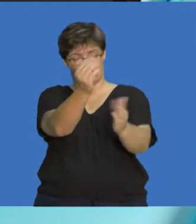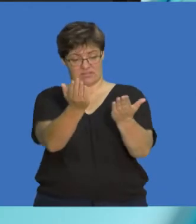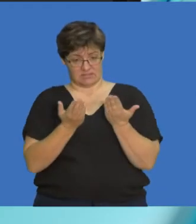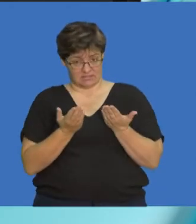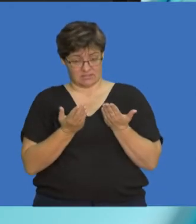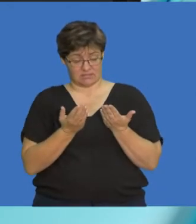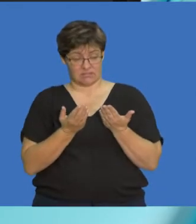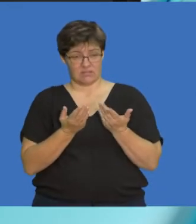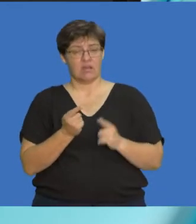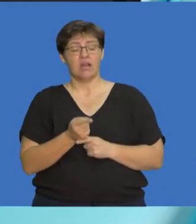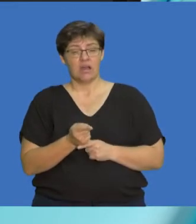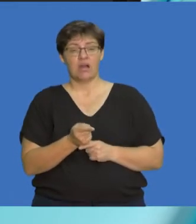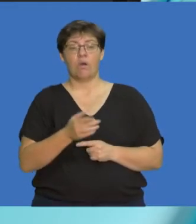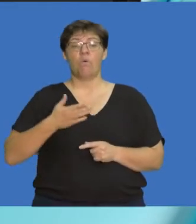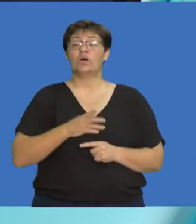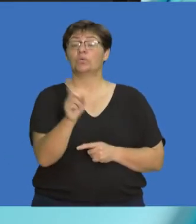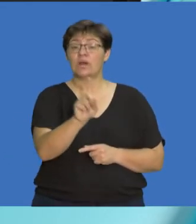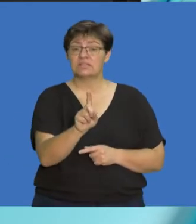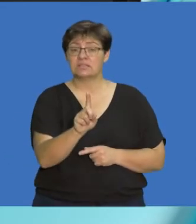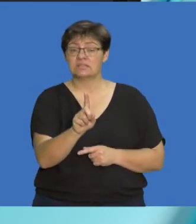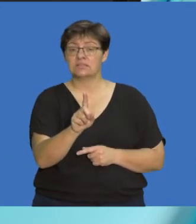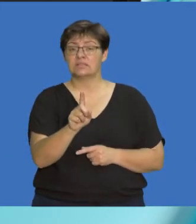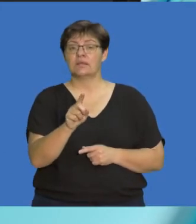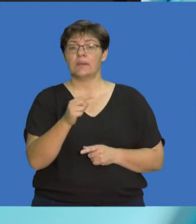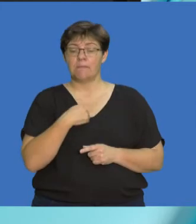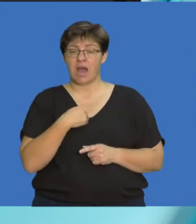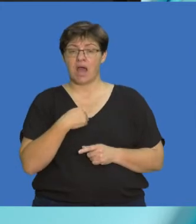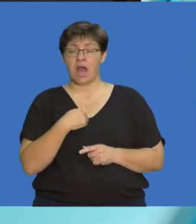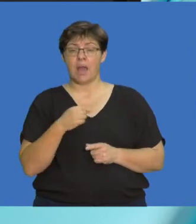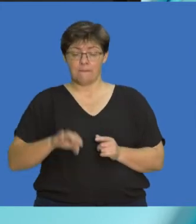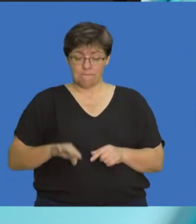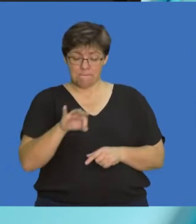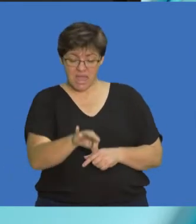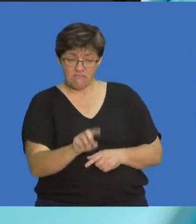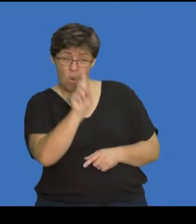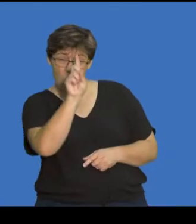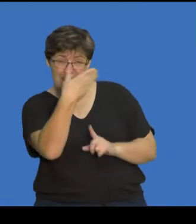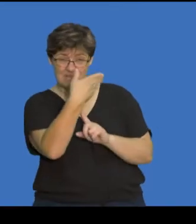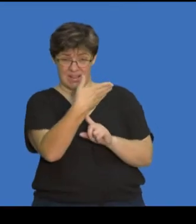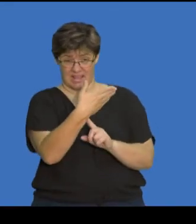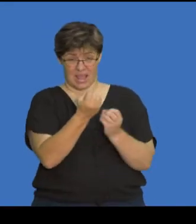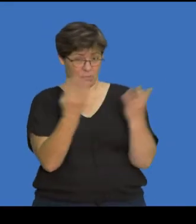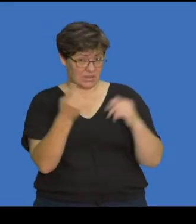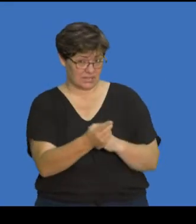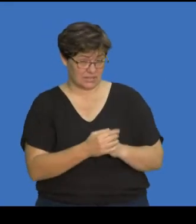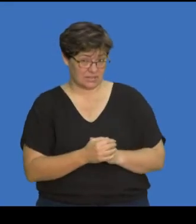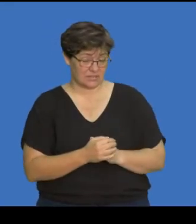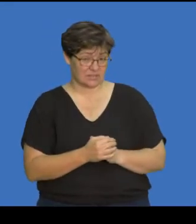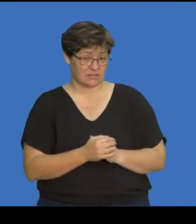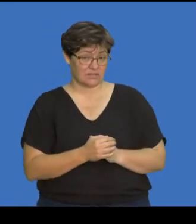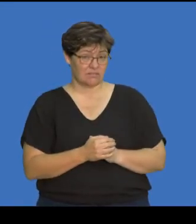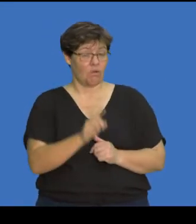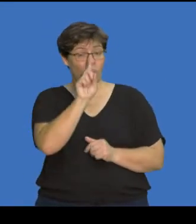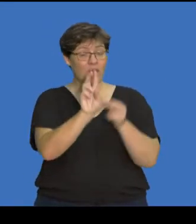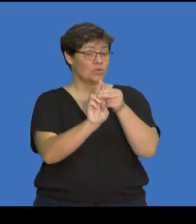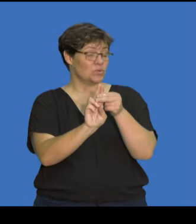1, you want your contribution per unit, right? Okay, now what is my contribution per